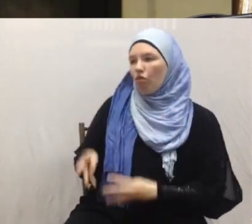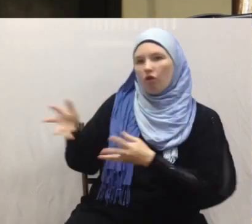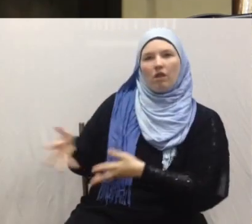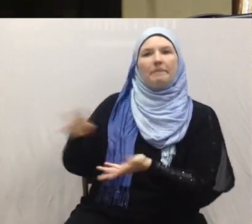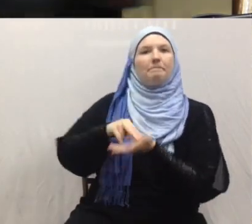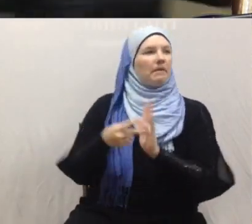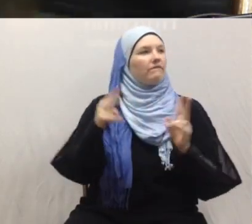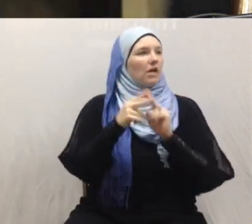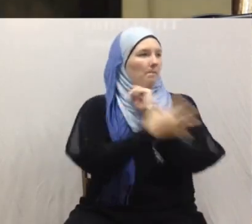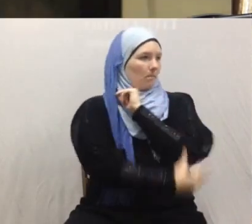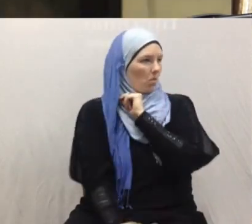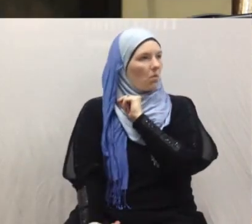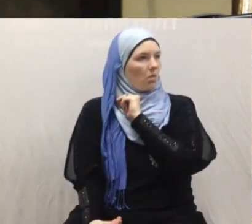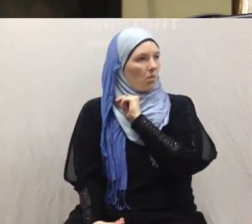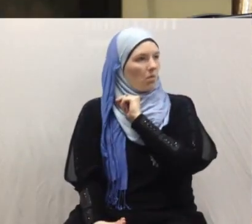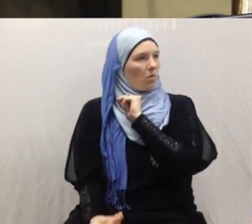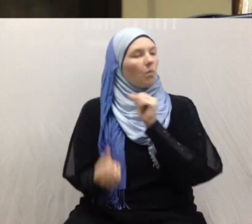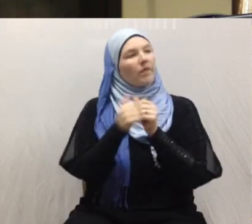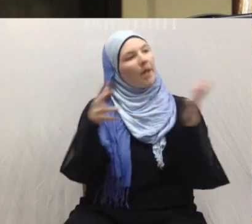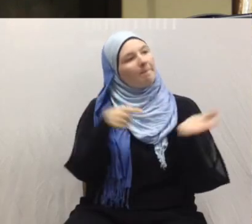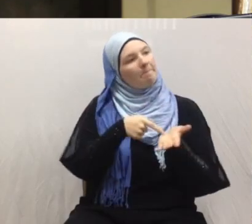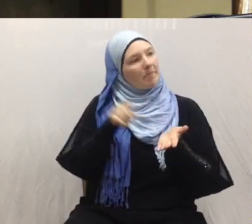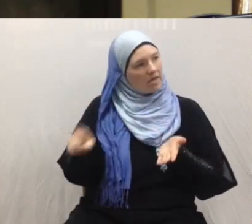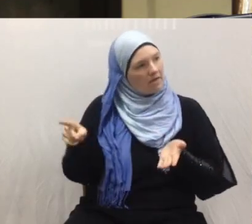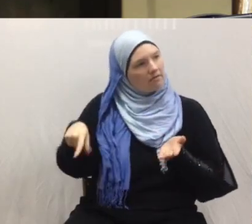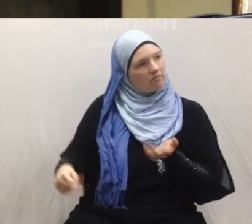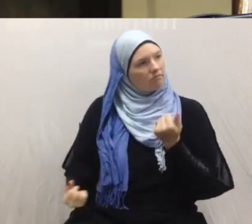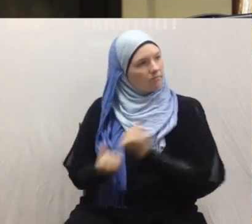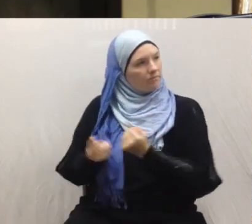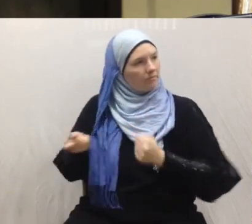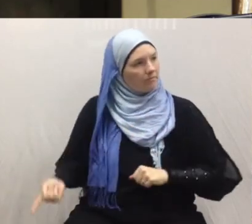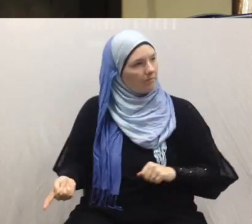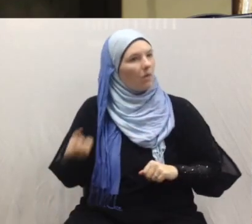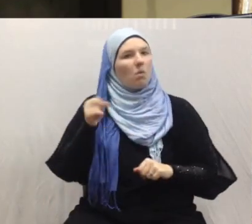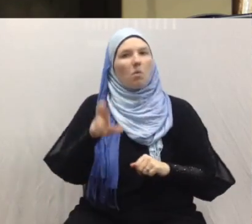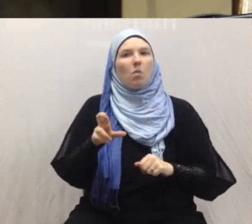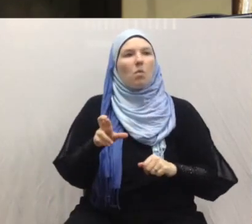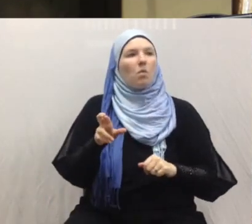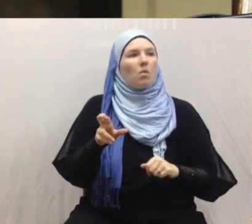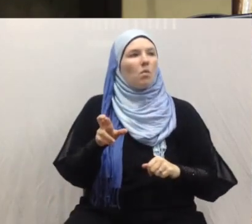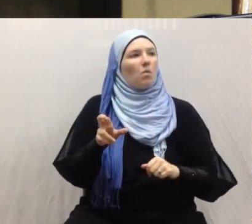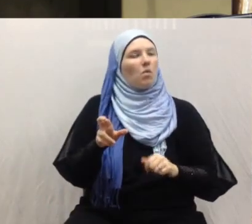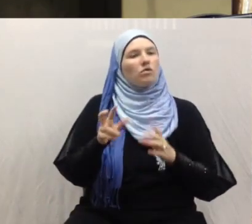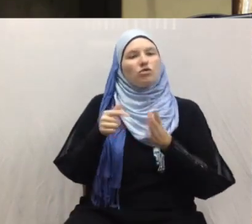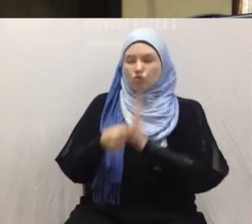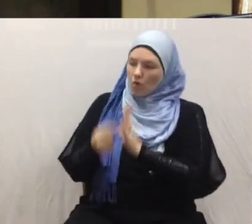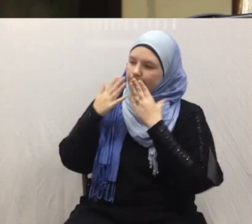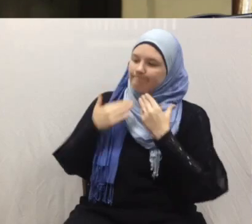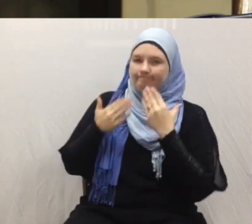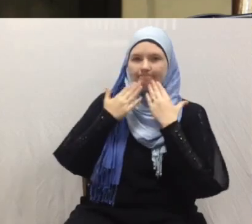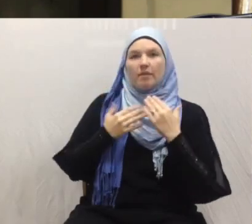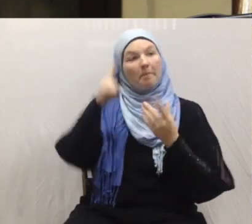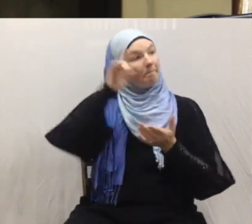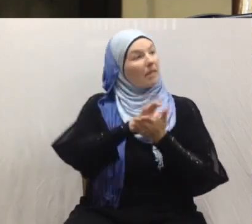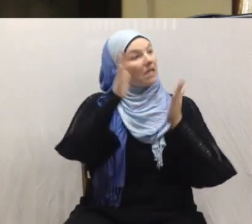poor, among them by not paying his redemption money or blood debt in kindness. A believer